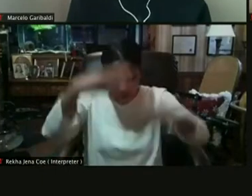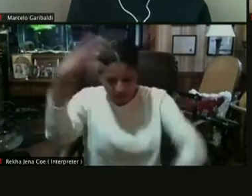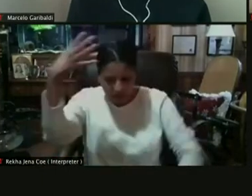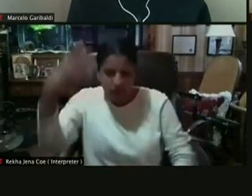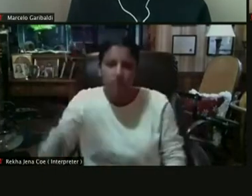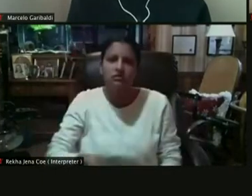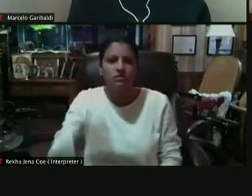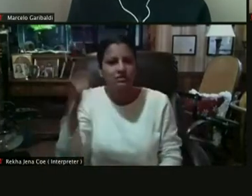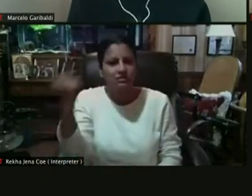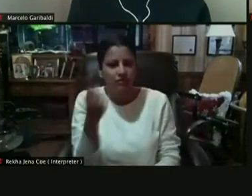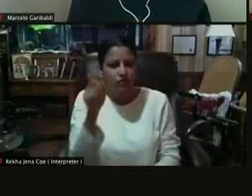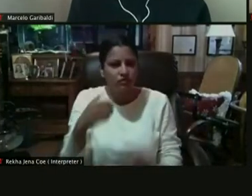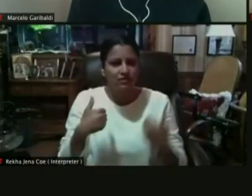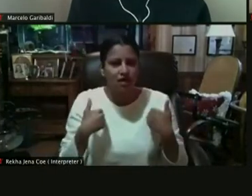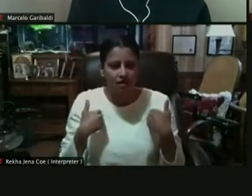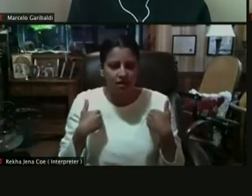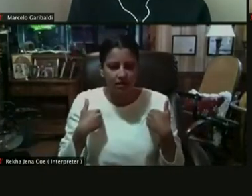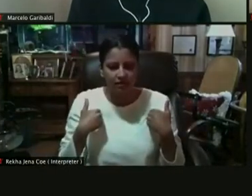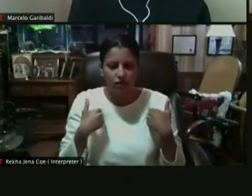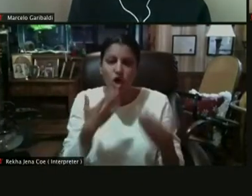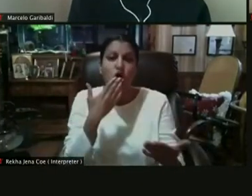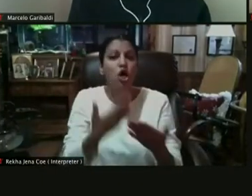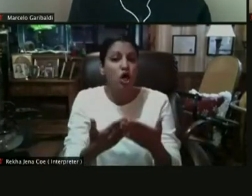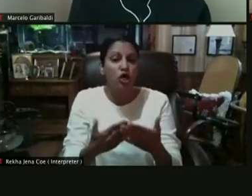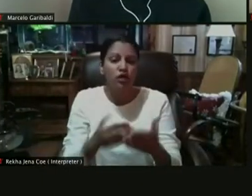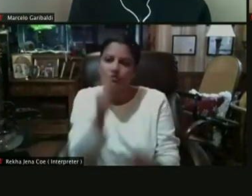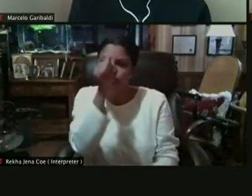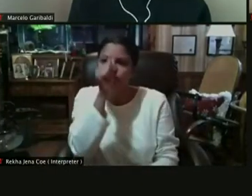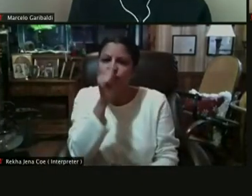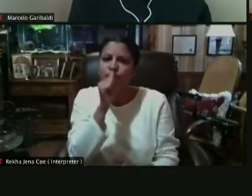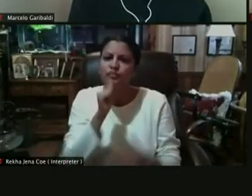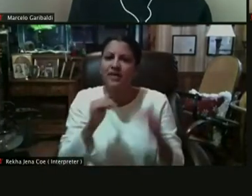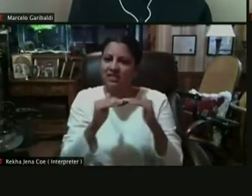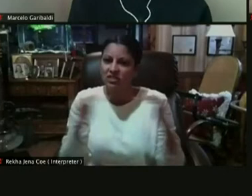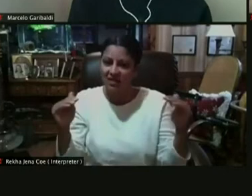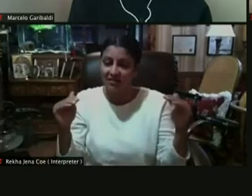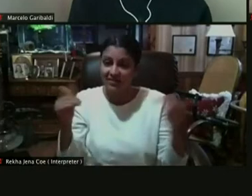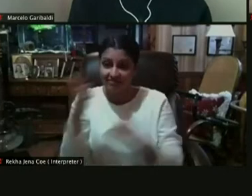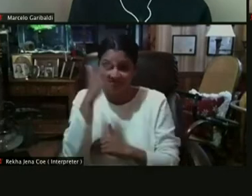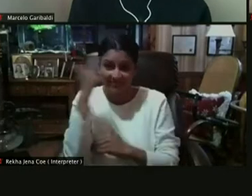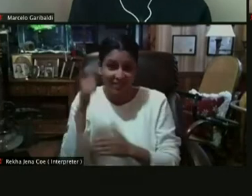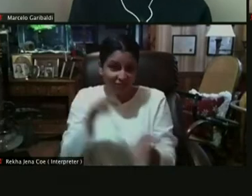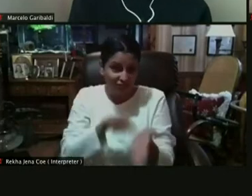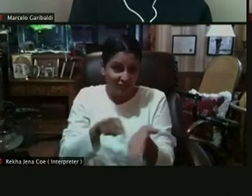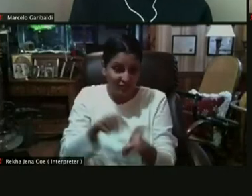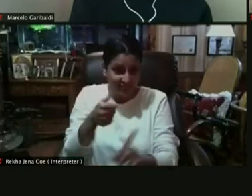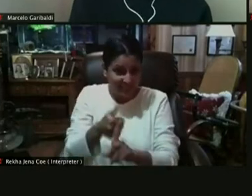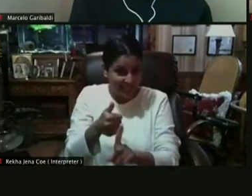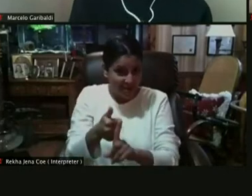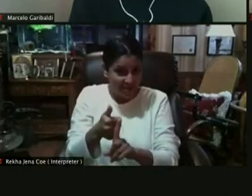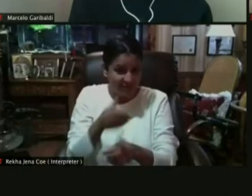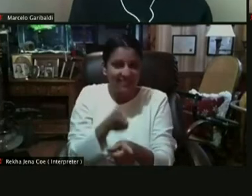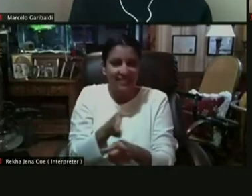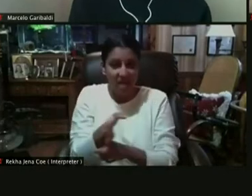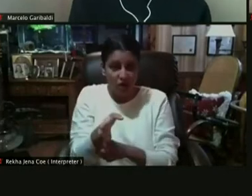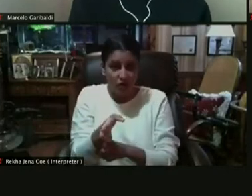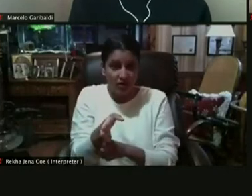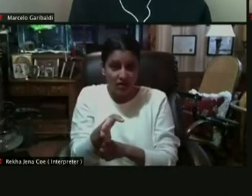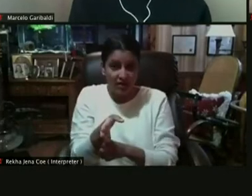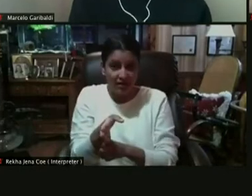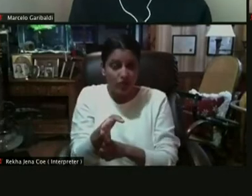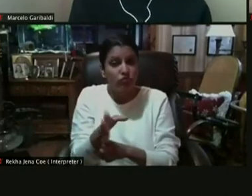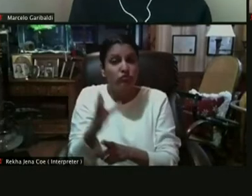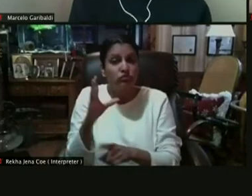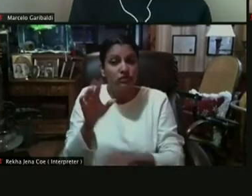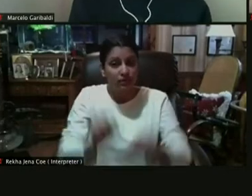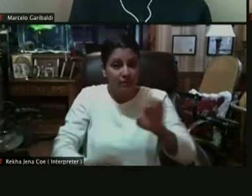have, a good amount of patience. Just because research is one of those areas where you do